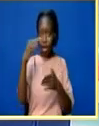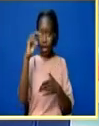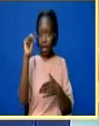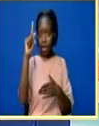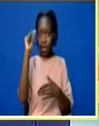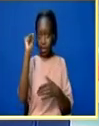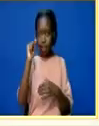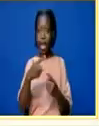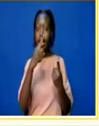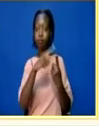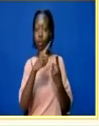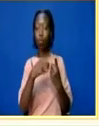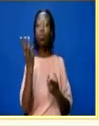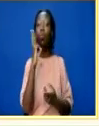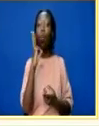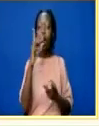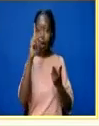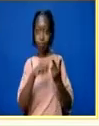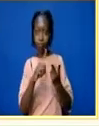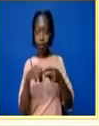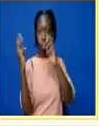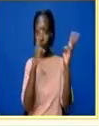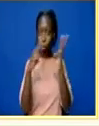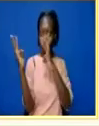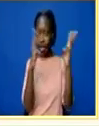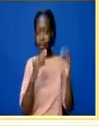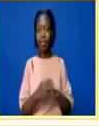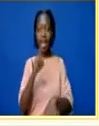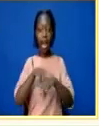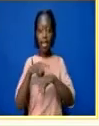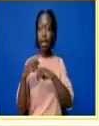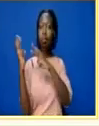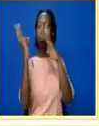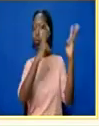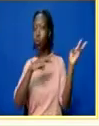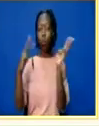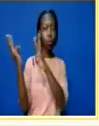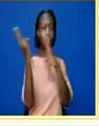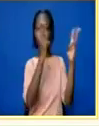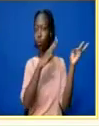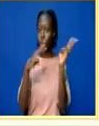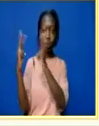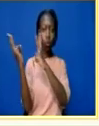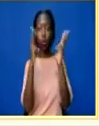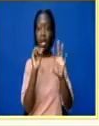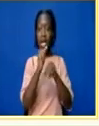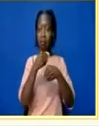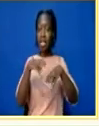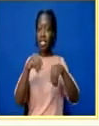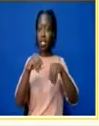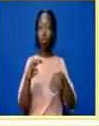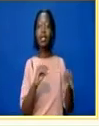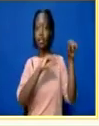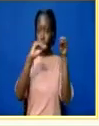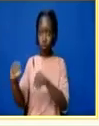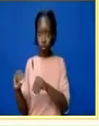one? Wind. Wind. Okay. When it is wheeling, when it's blowing. Yes. When the wind is blowing, yeah. it blows away. Yes. The dust